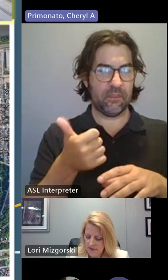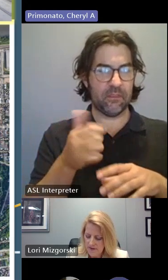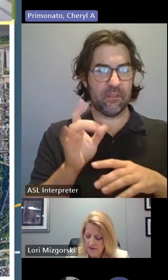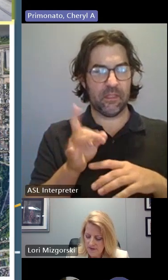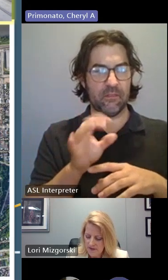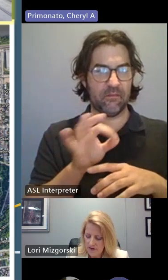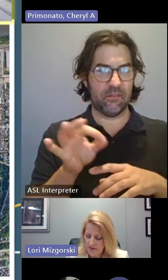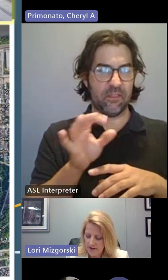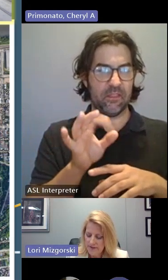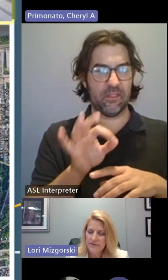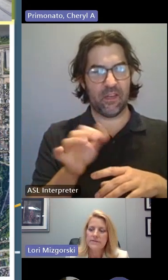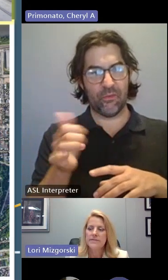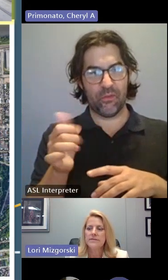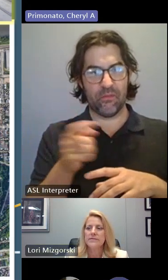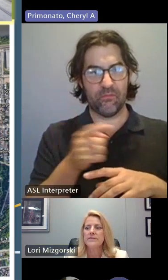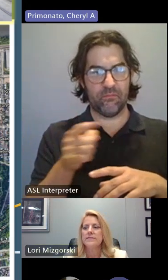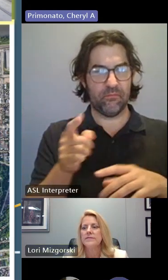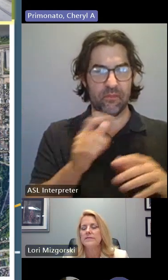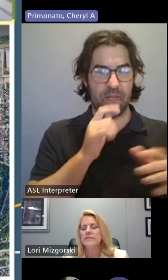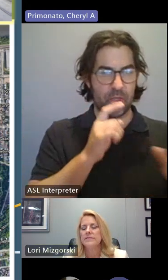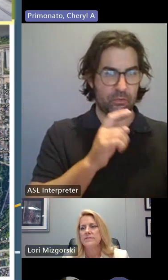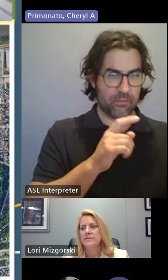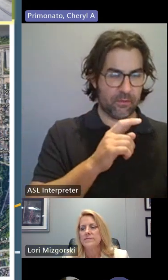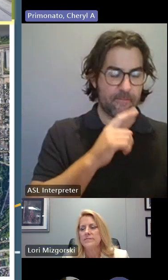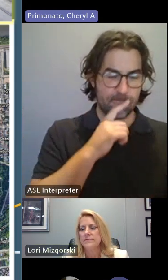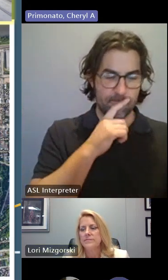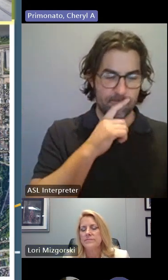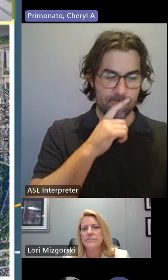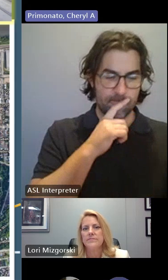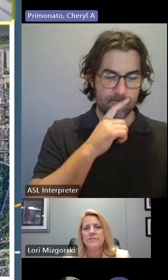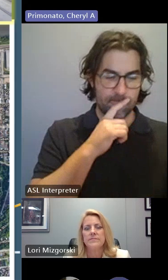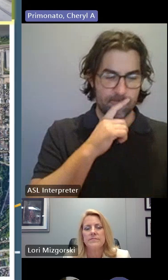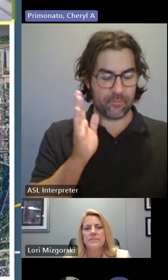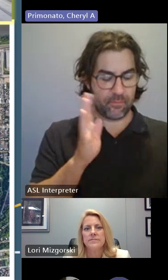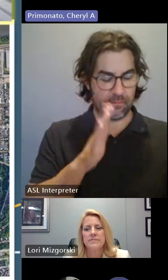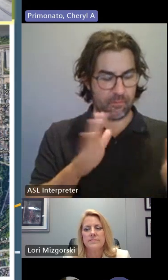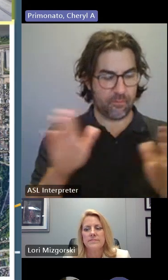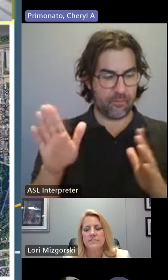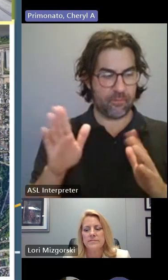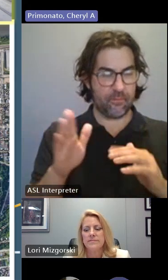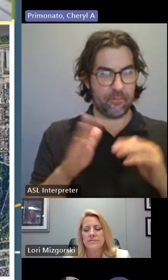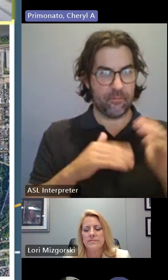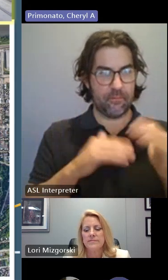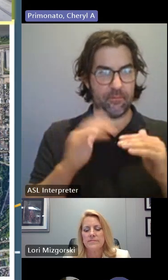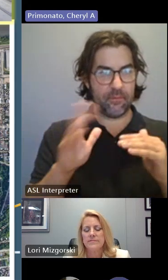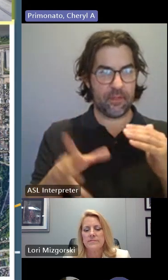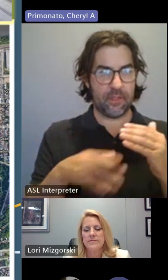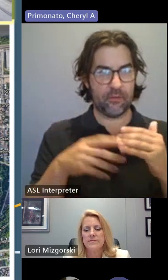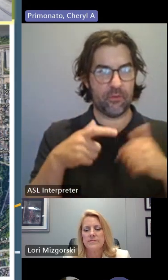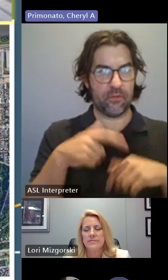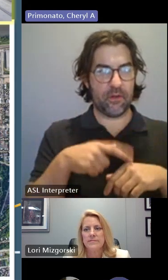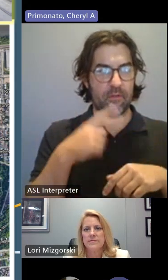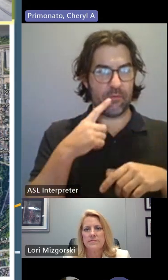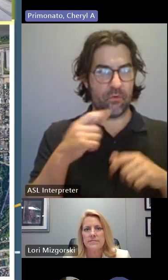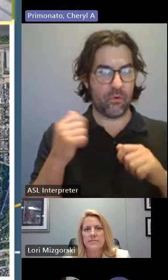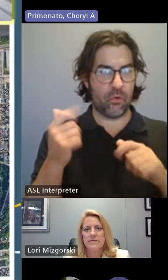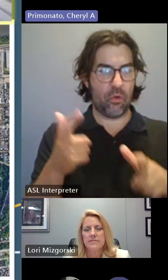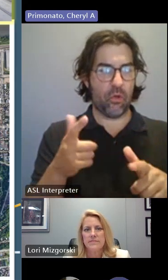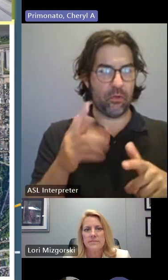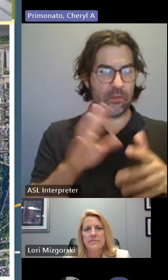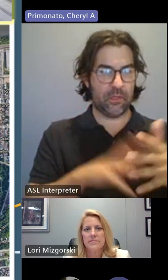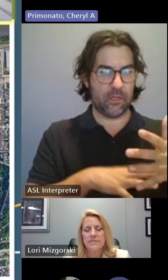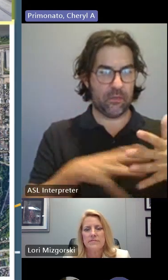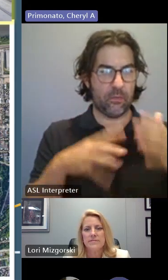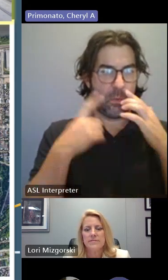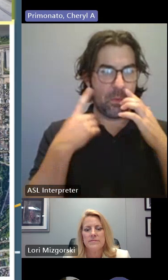9 to 10 minutes instead of 2 minutes. Yeah. So we will be planning to build that extra time into all of the schedules